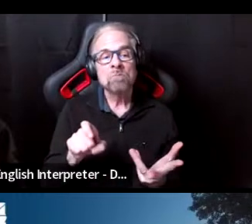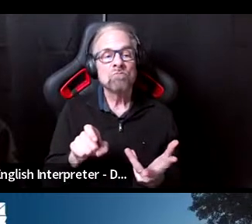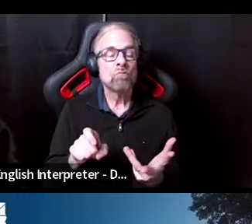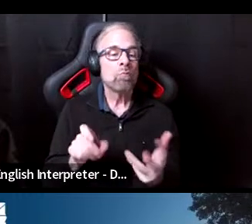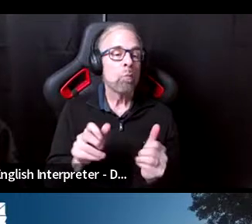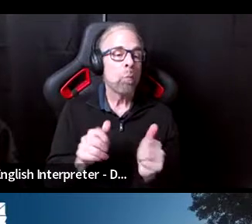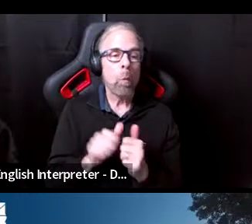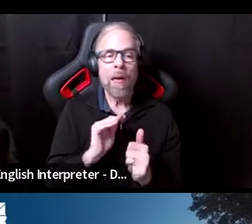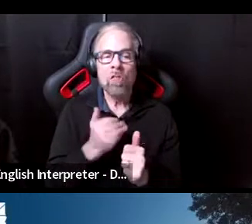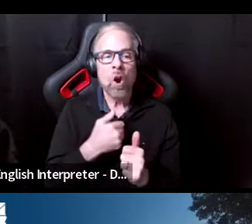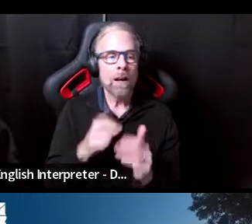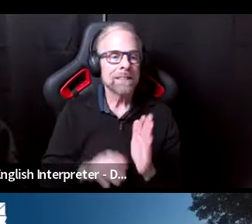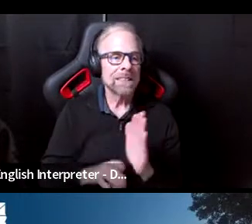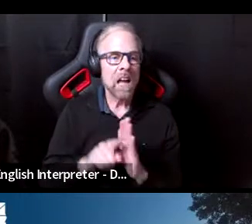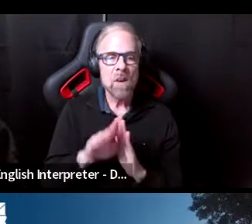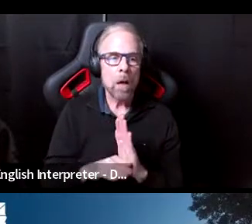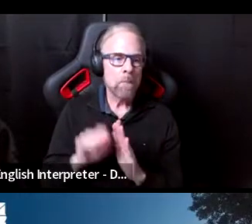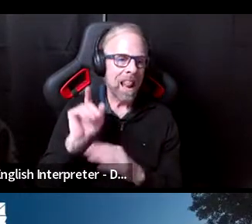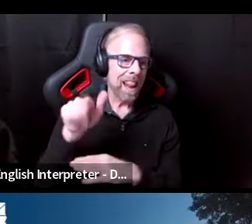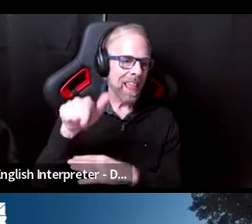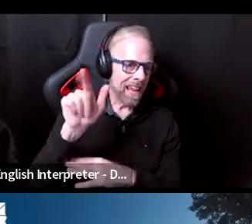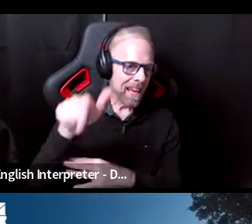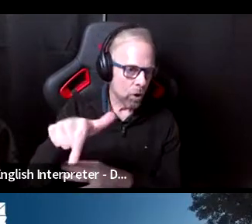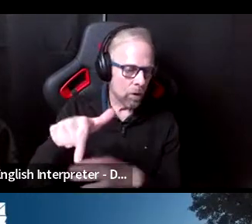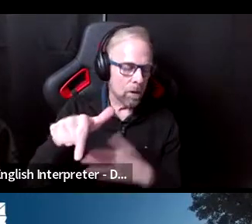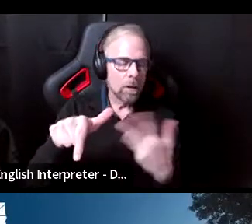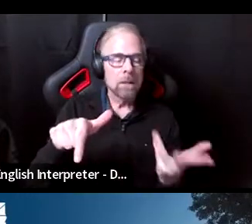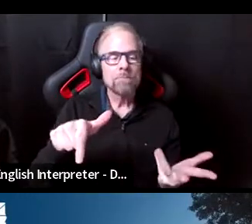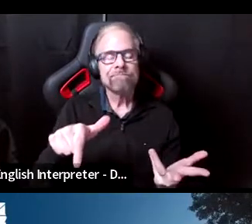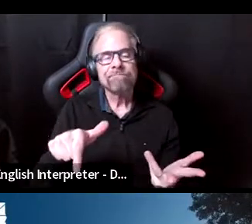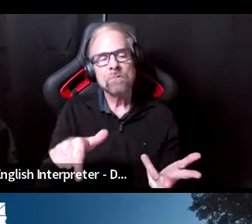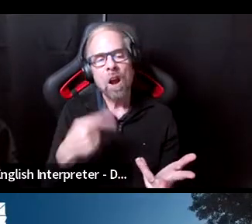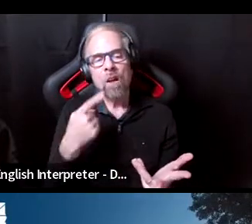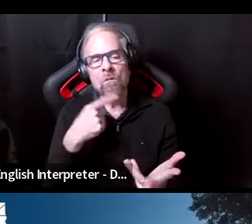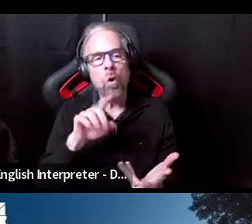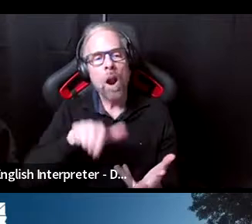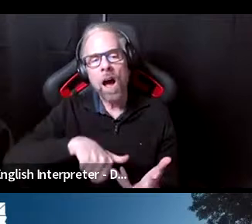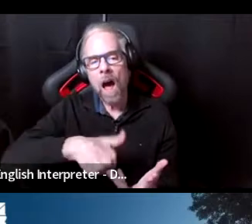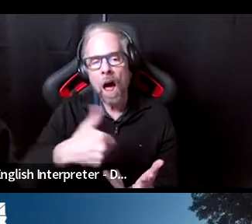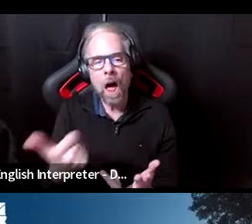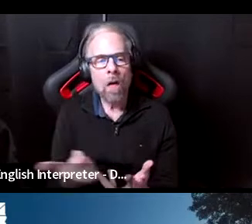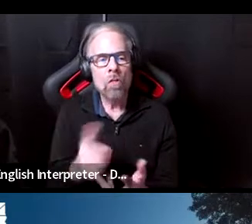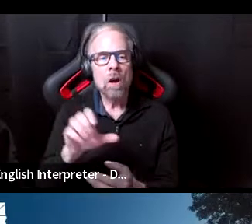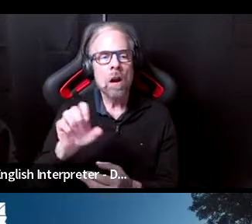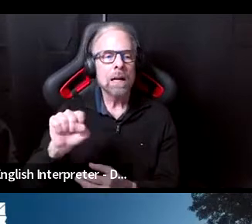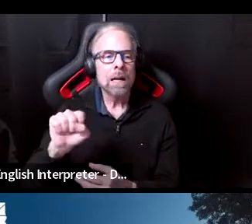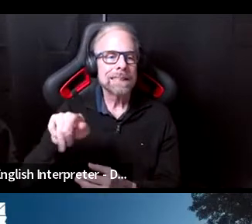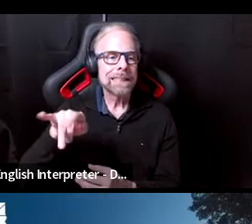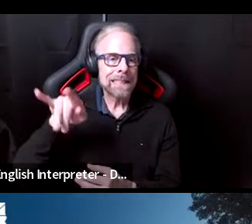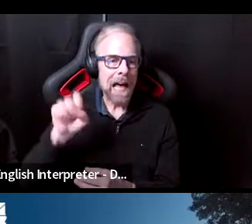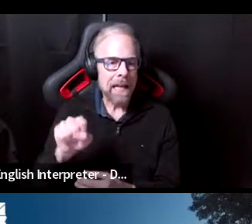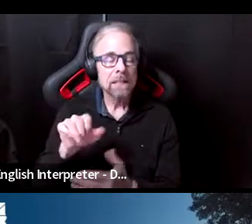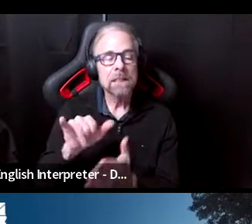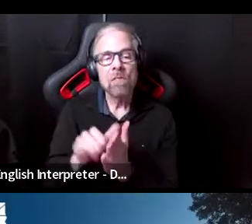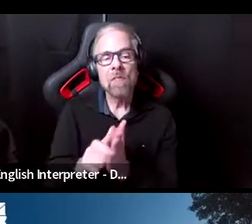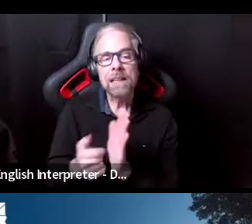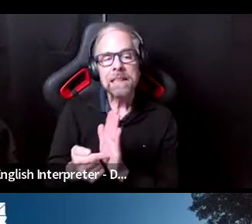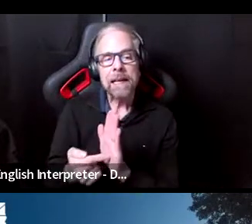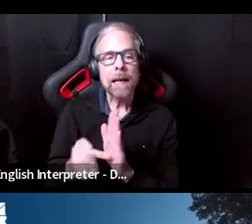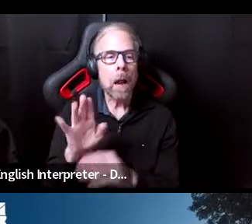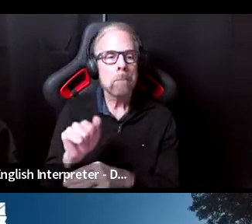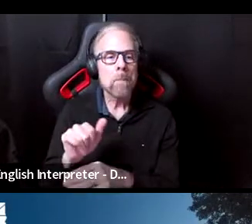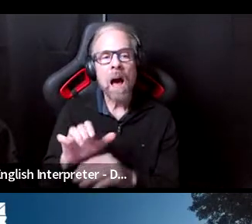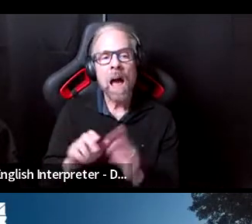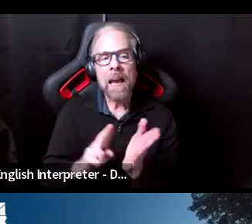down the road in time for other sites, and as indicated by contractors in the